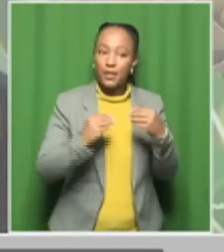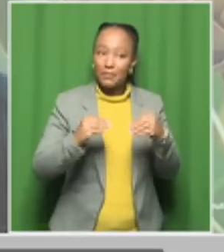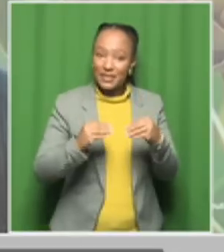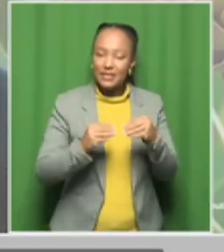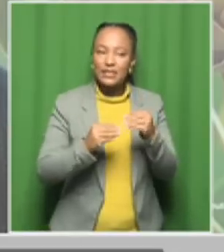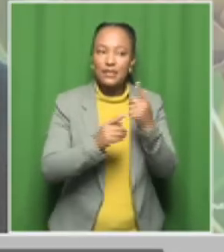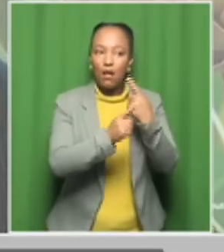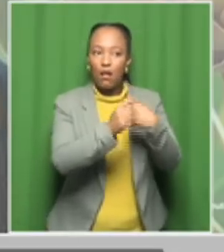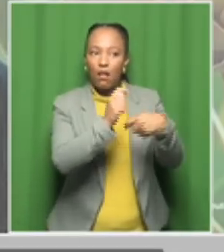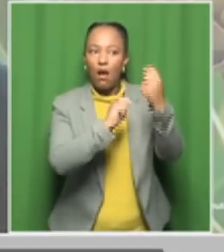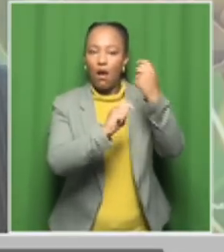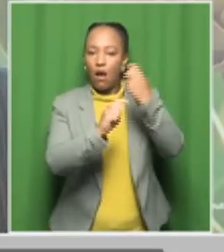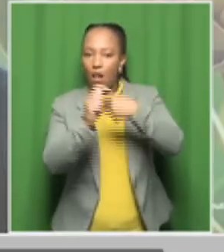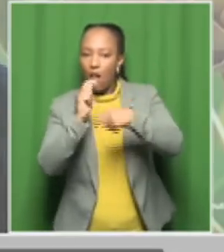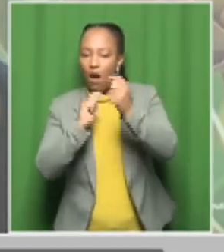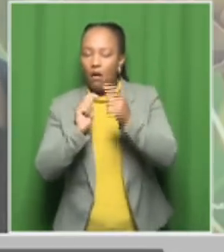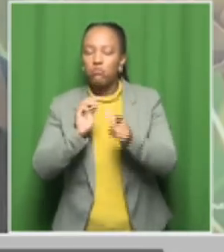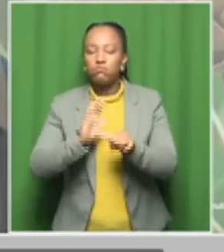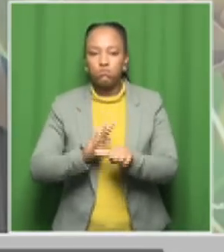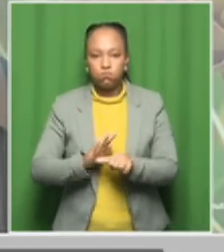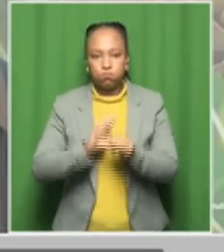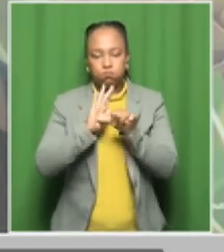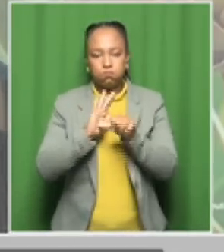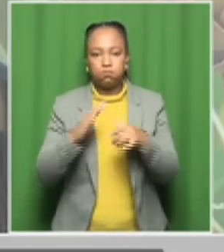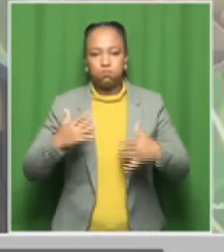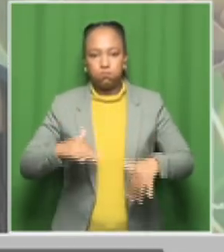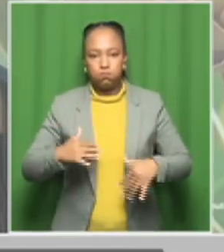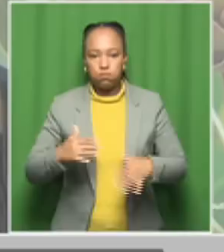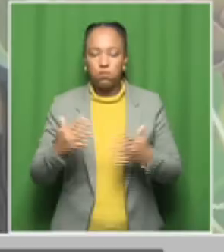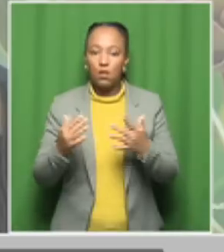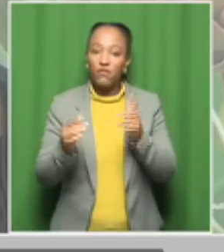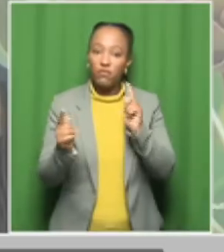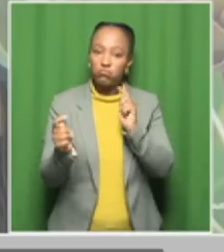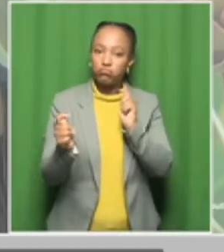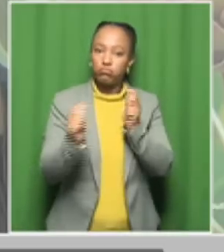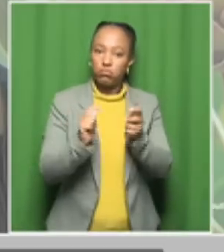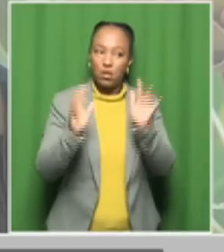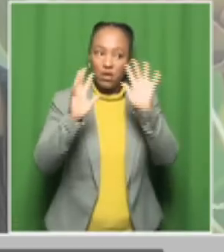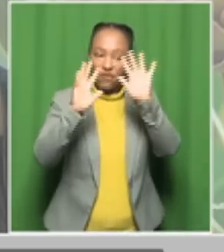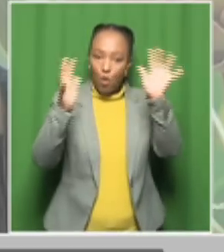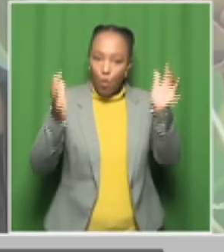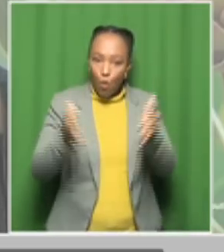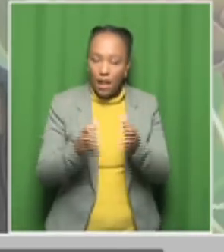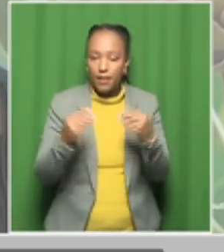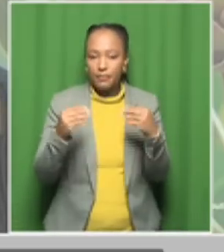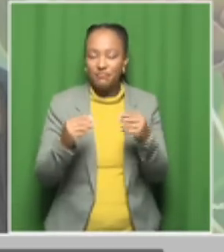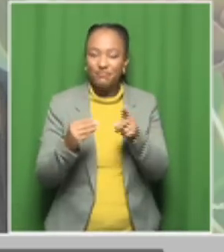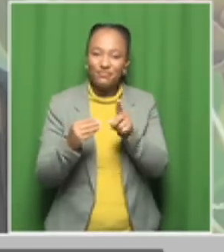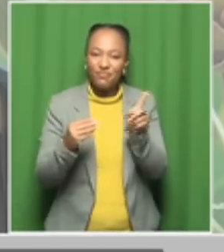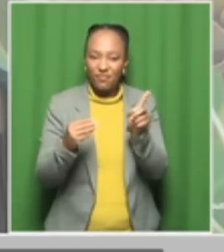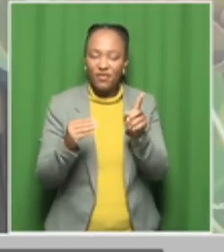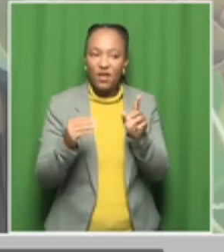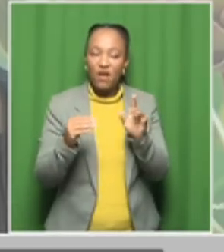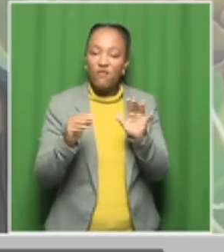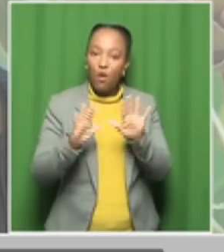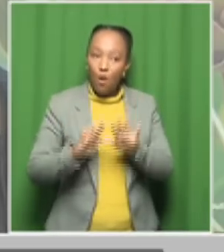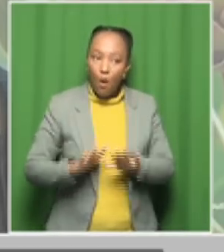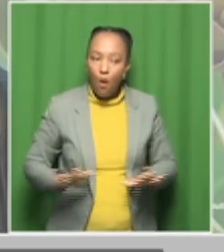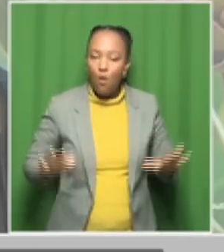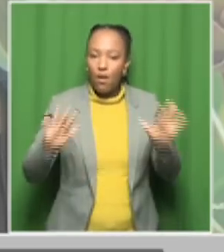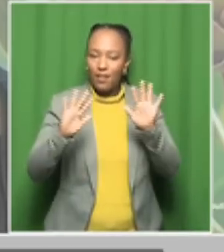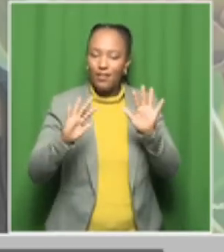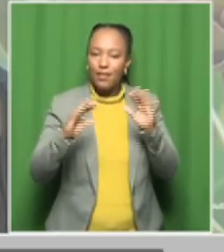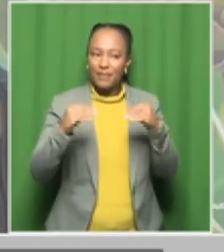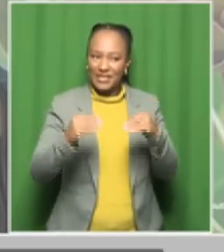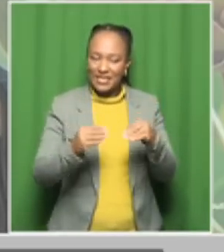our G20 presidency, we are also pushing for the reform of the World Trade Organization and the broader multilateral trading system. So